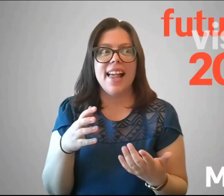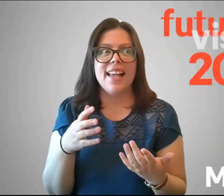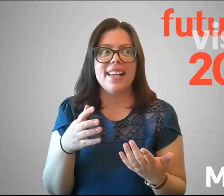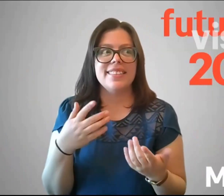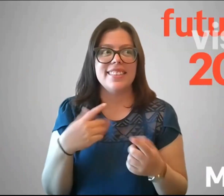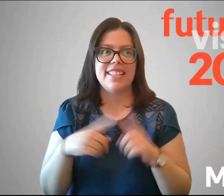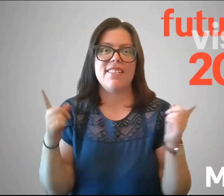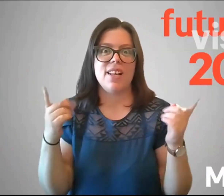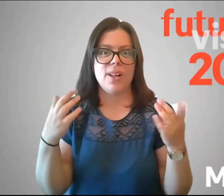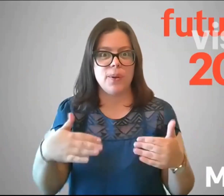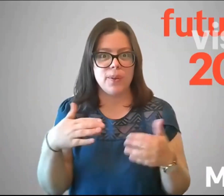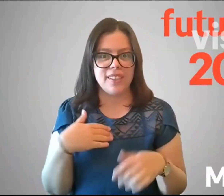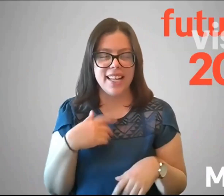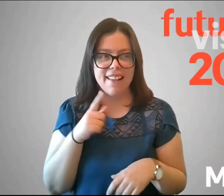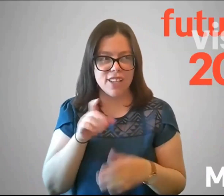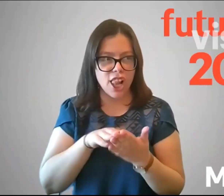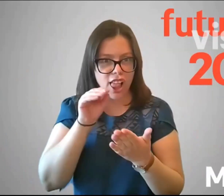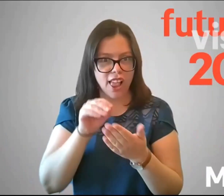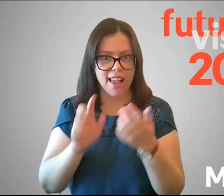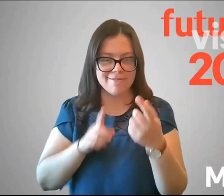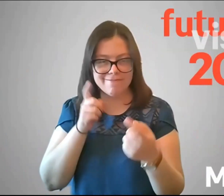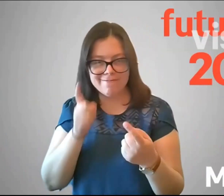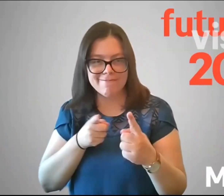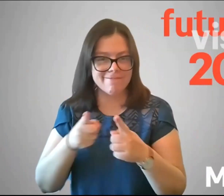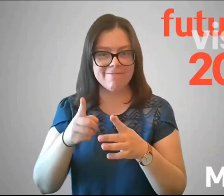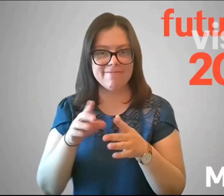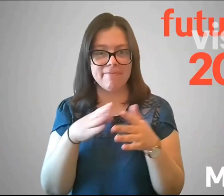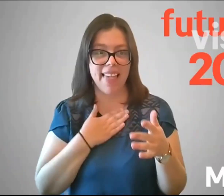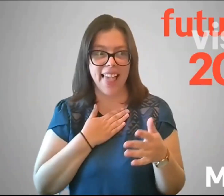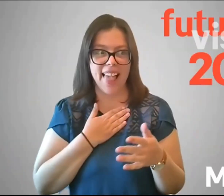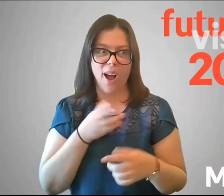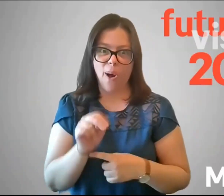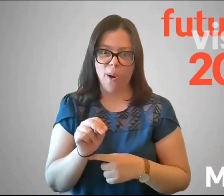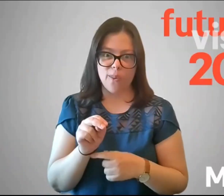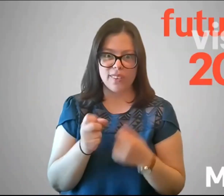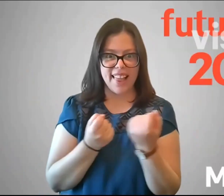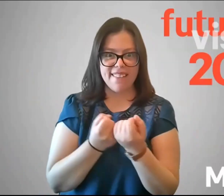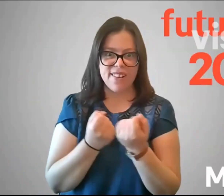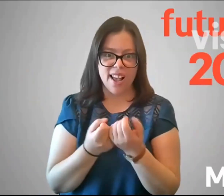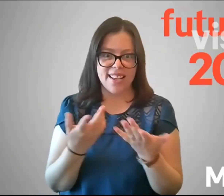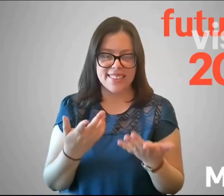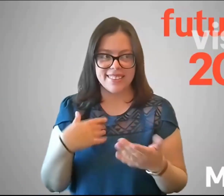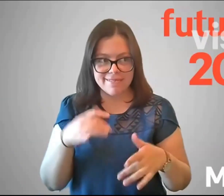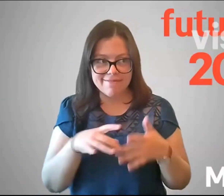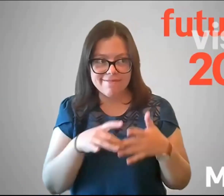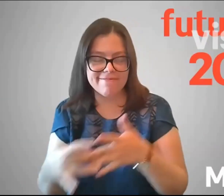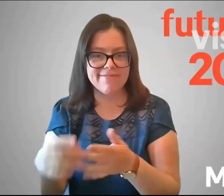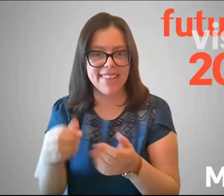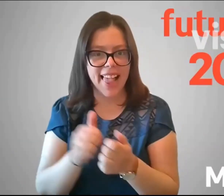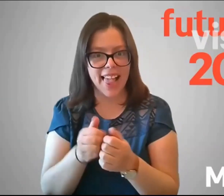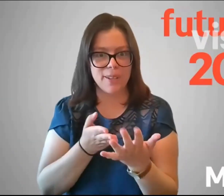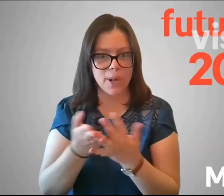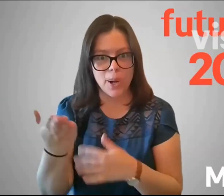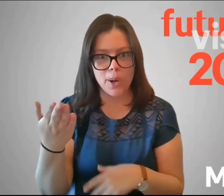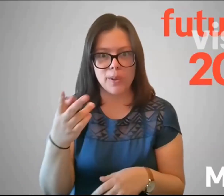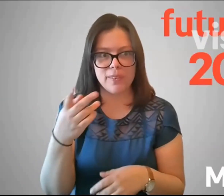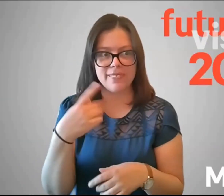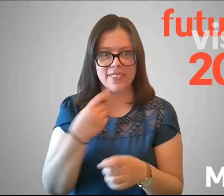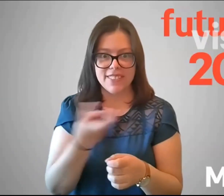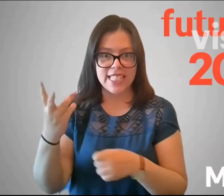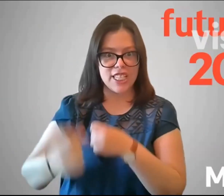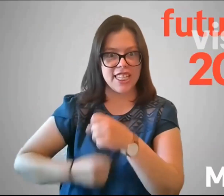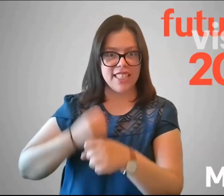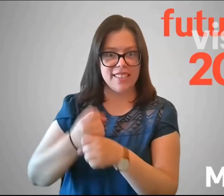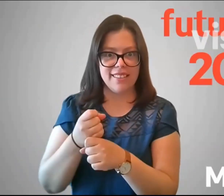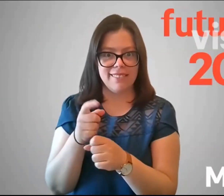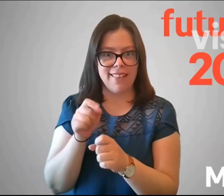a little bit like I was missing out because of that lack of communication. So I had to learn how to navigate through all of that and advocate for myself